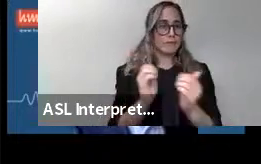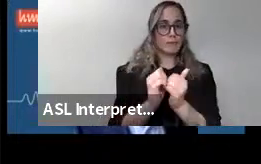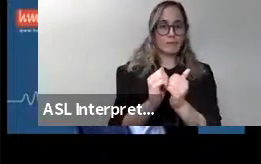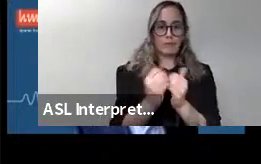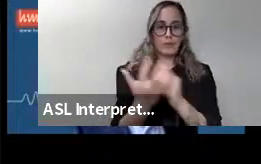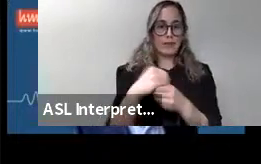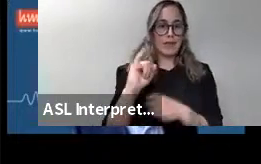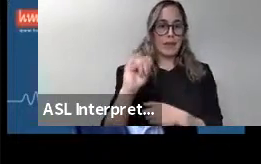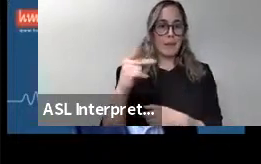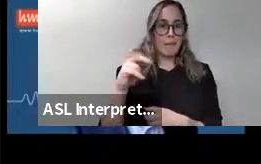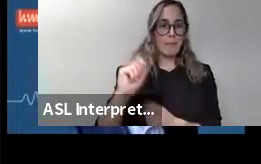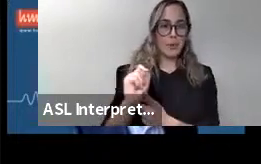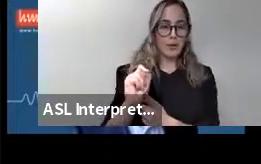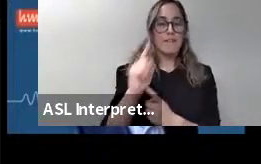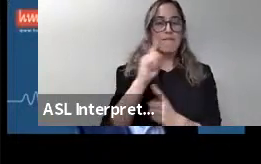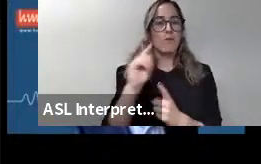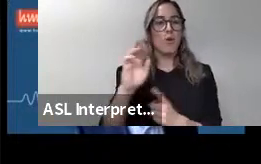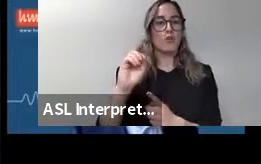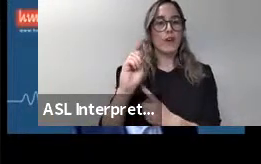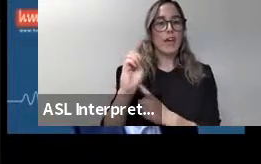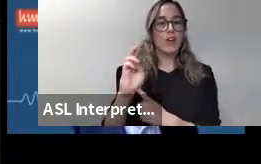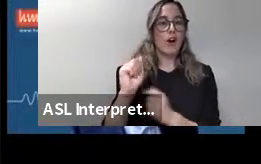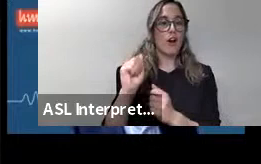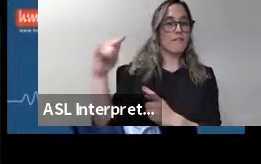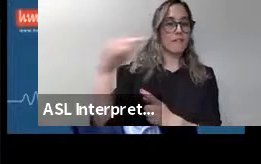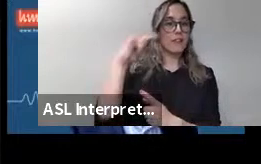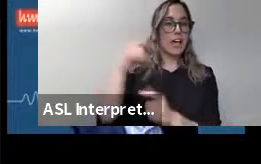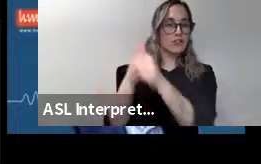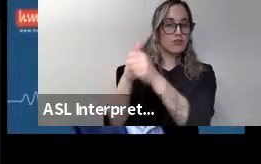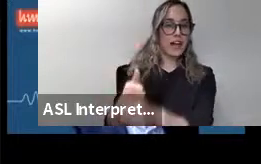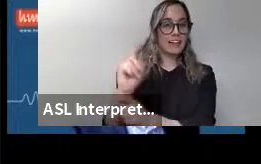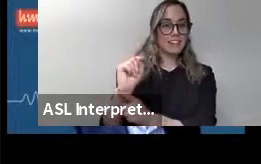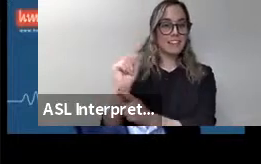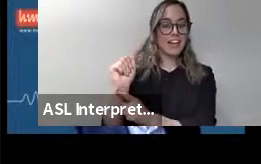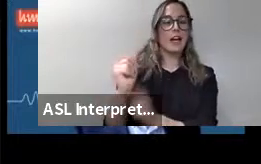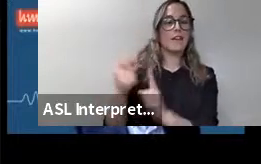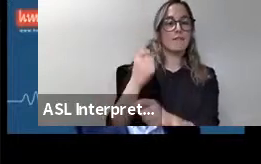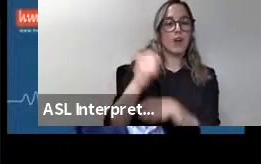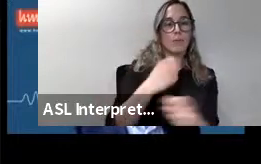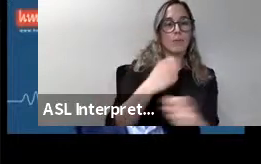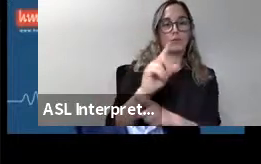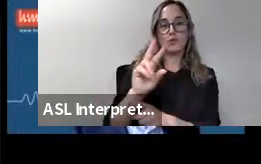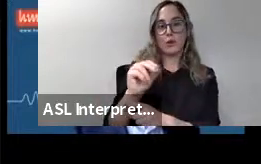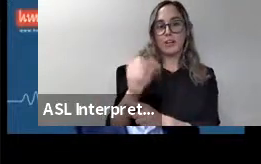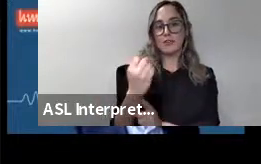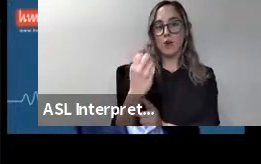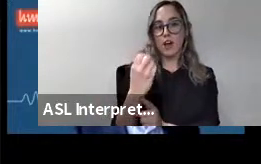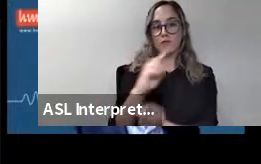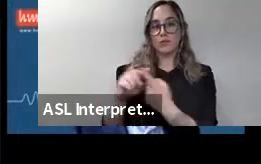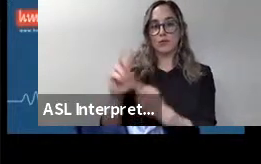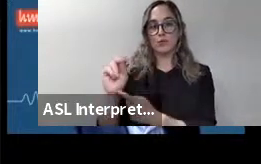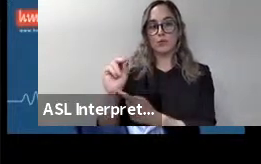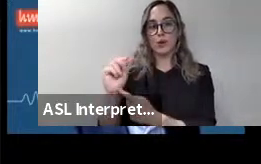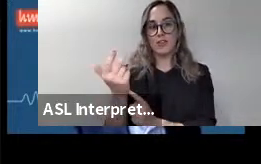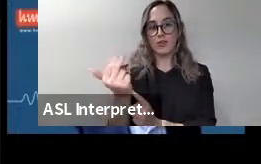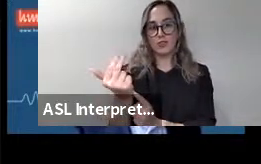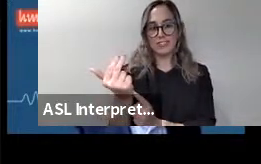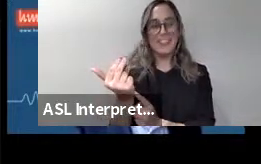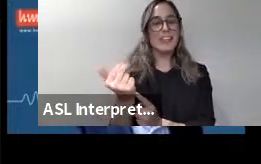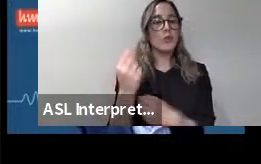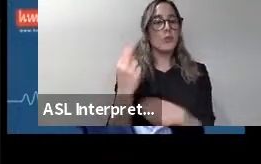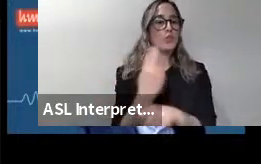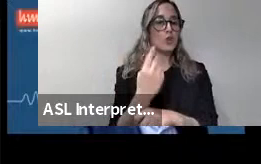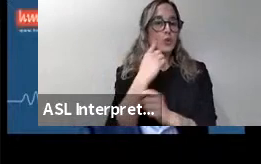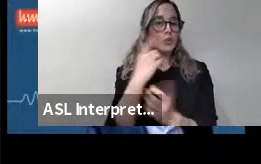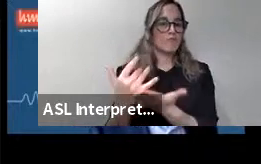nearly a year of FAA radar flight tracking data, primarily from the 2012 to 2013 timeframe, was used.